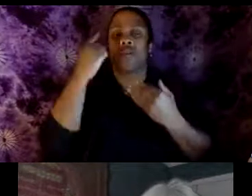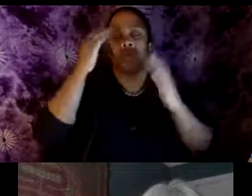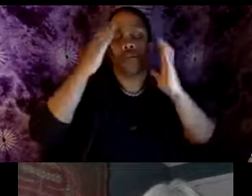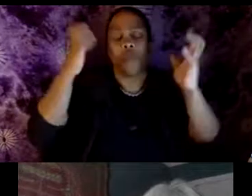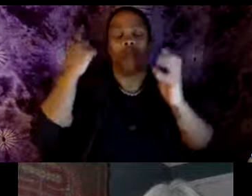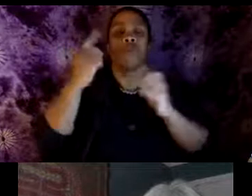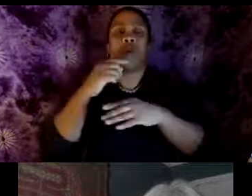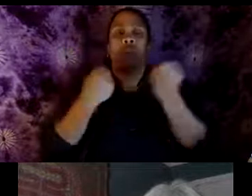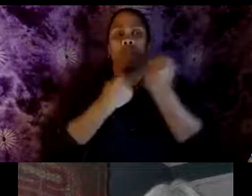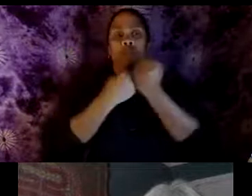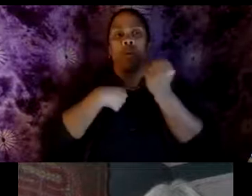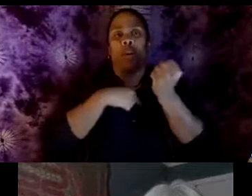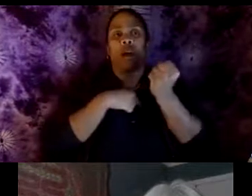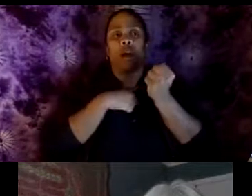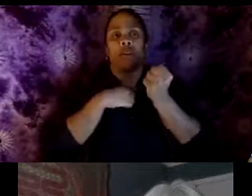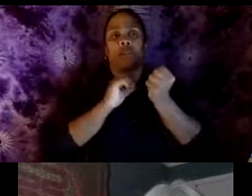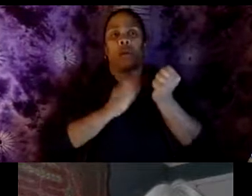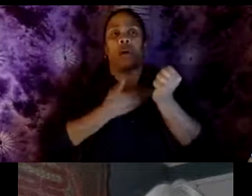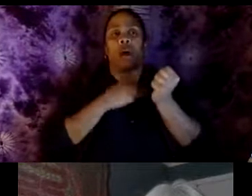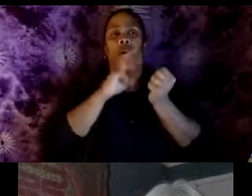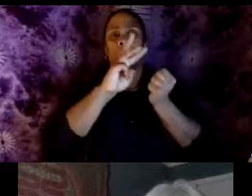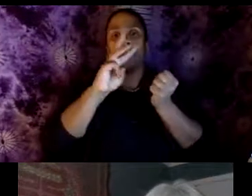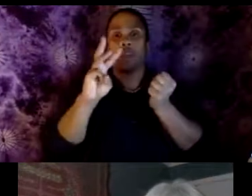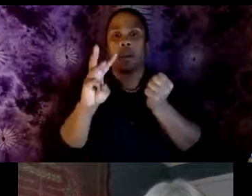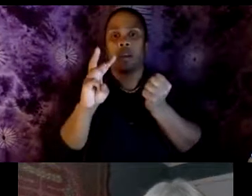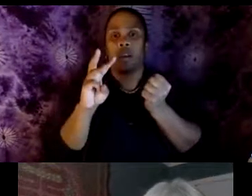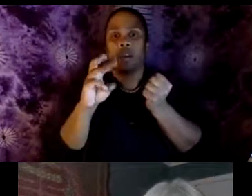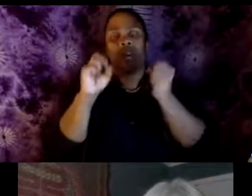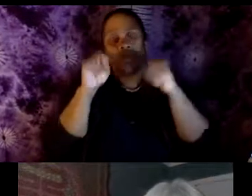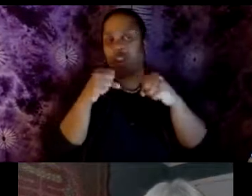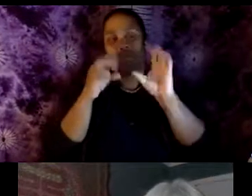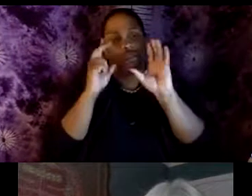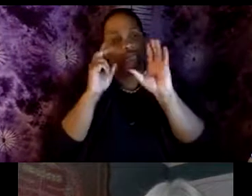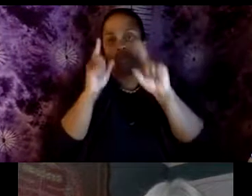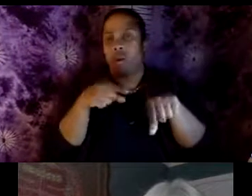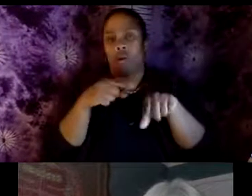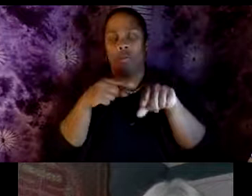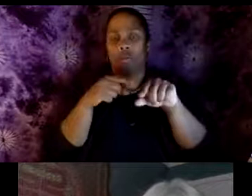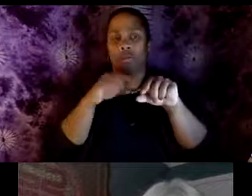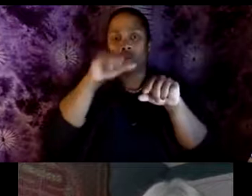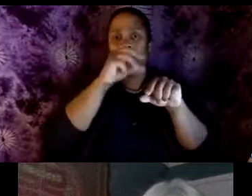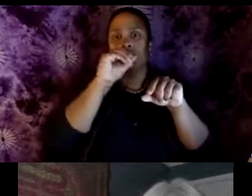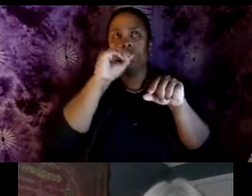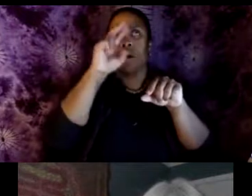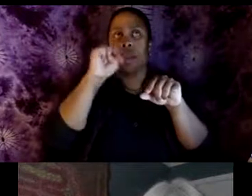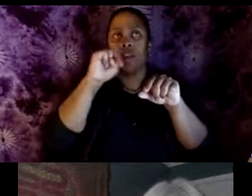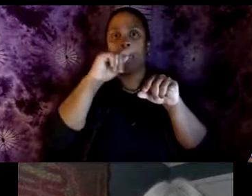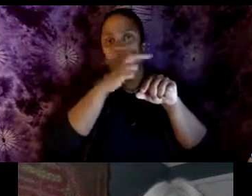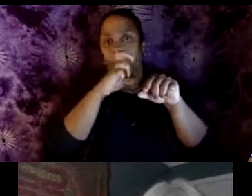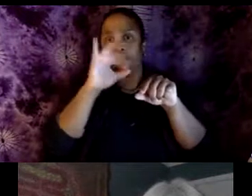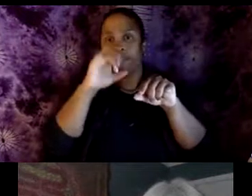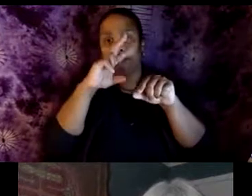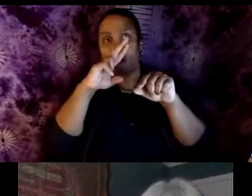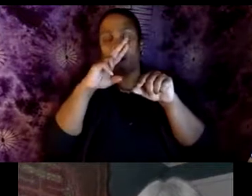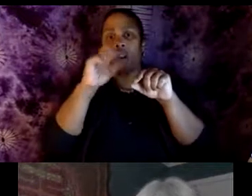more. Our website for all the events, you can just go to jointhefair.com or joinmeweonline.com, where you went tonight to get the link, and you can see all